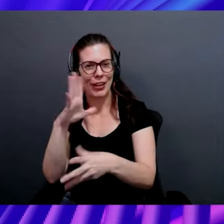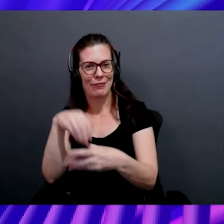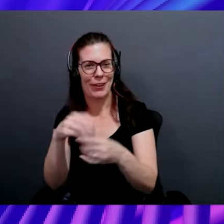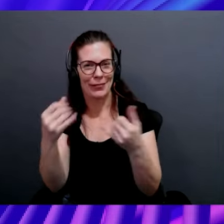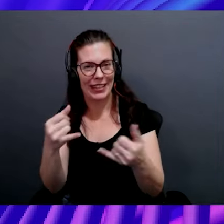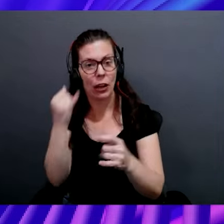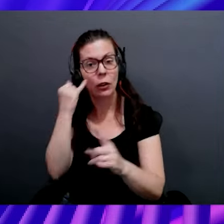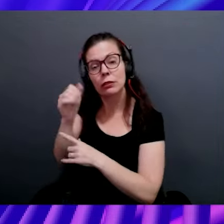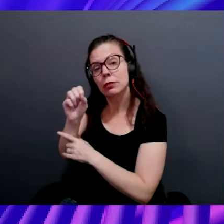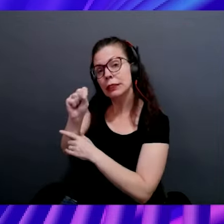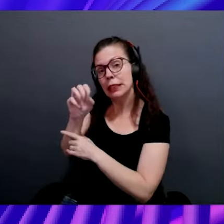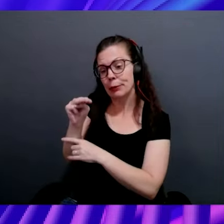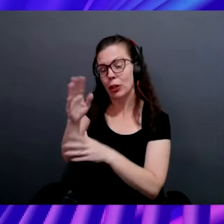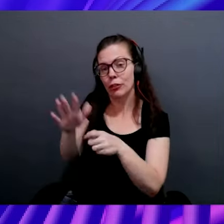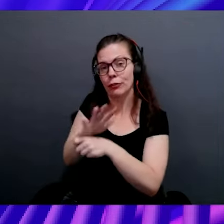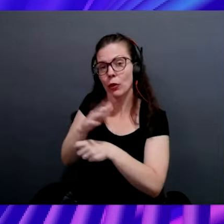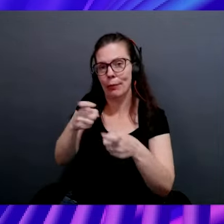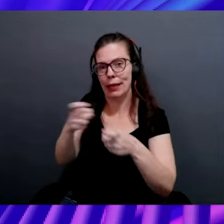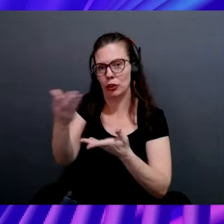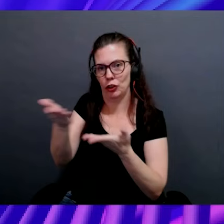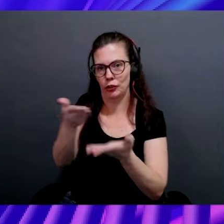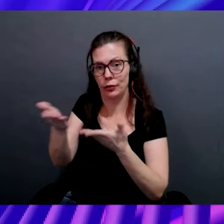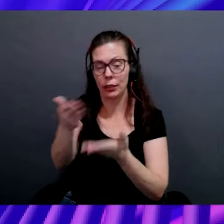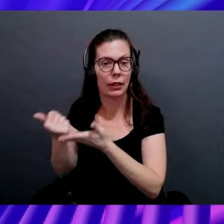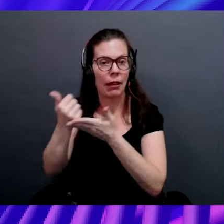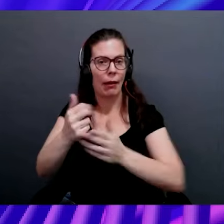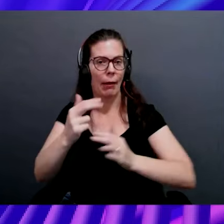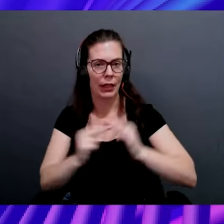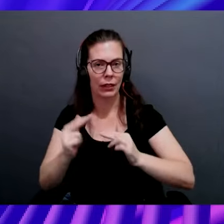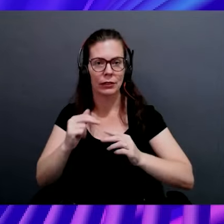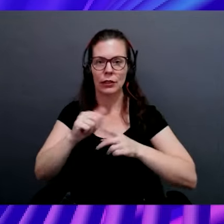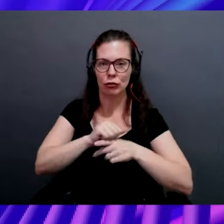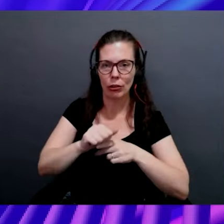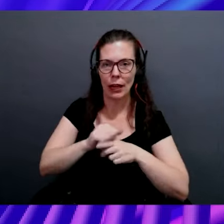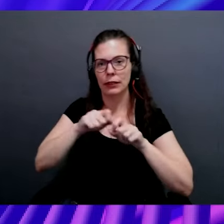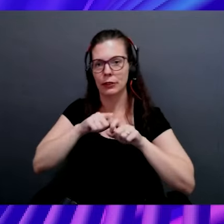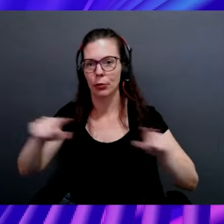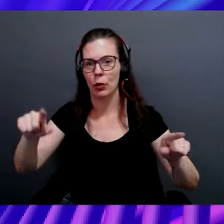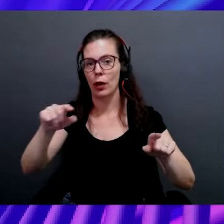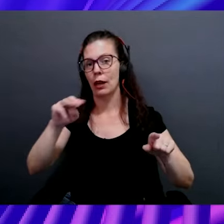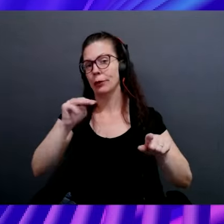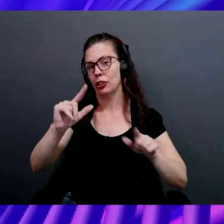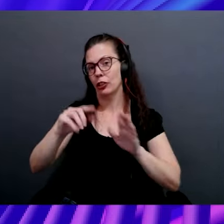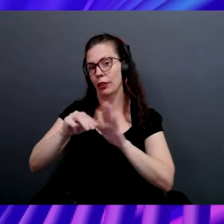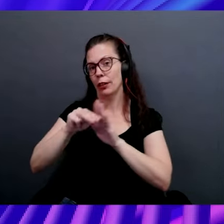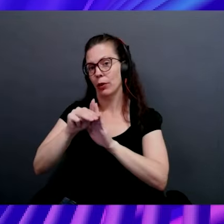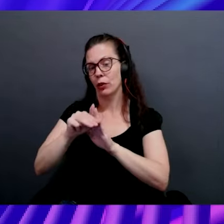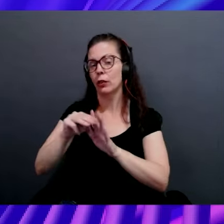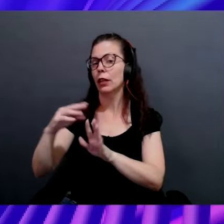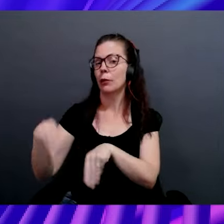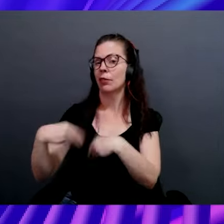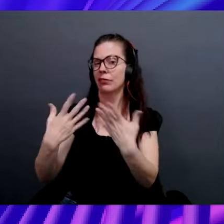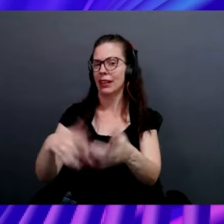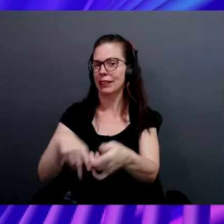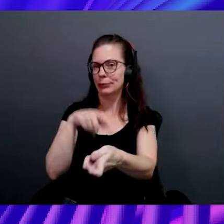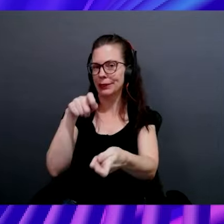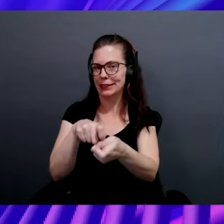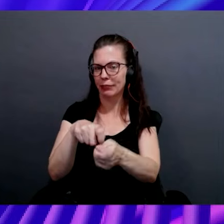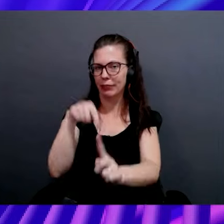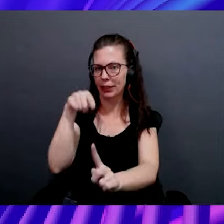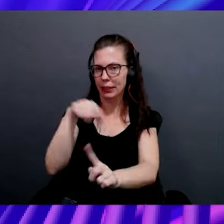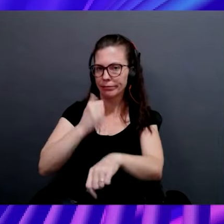a fully managed service which helps build, train, deploy the machine learning models. and it provides a very specific topology on